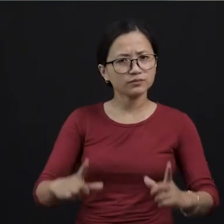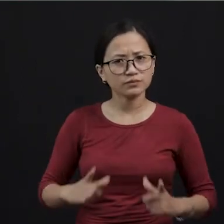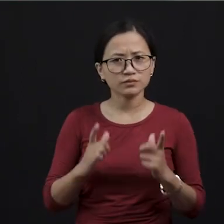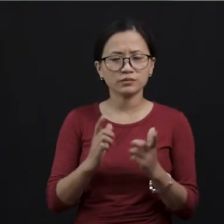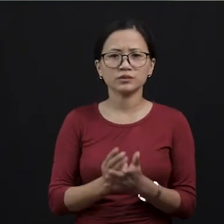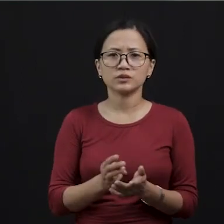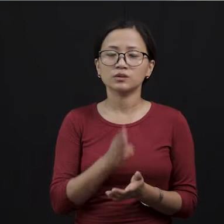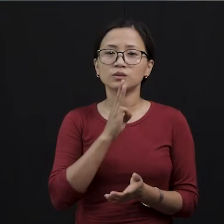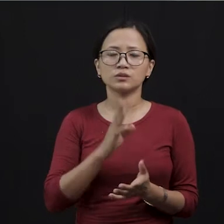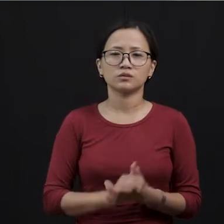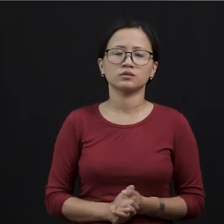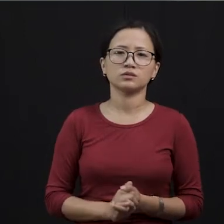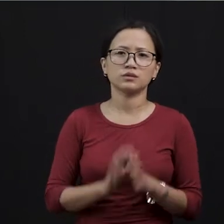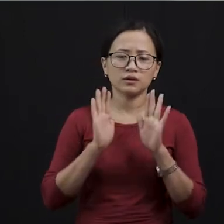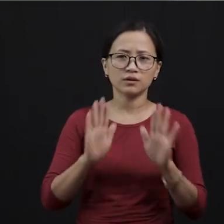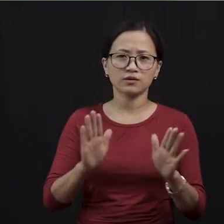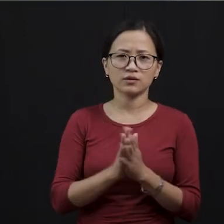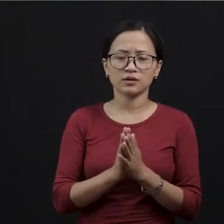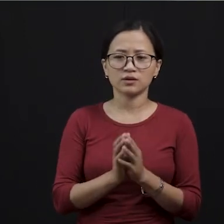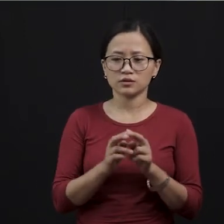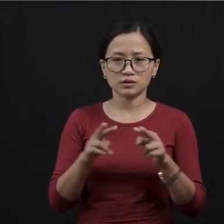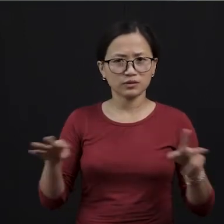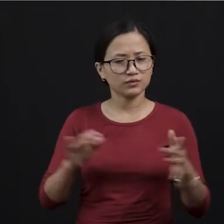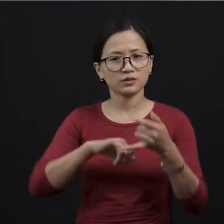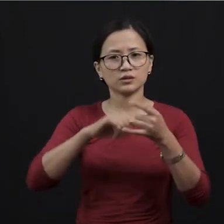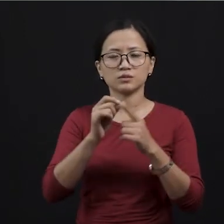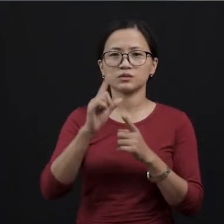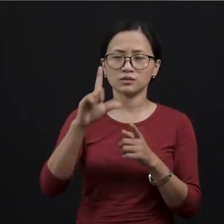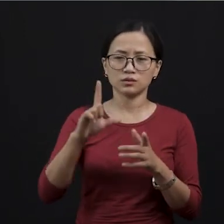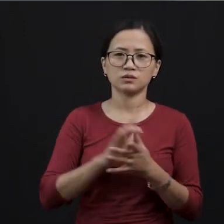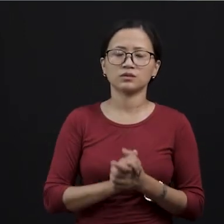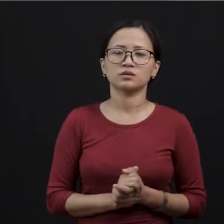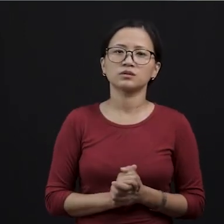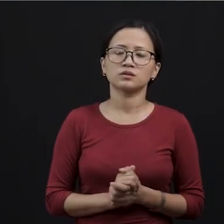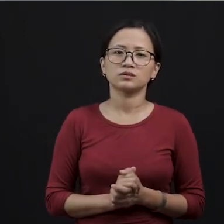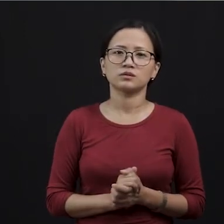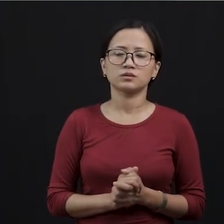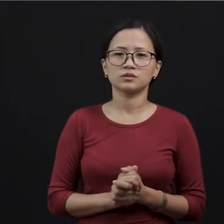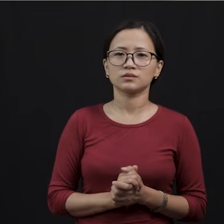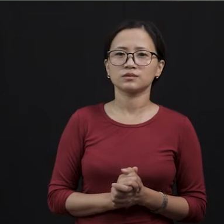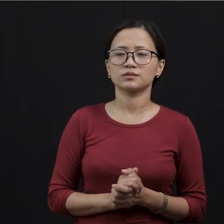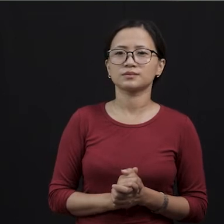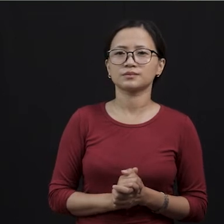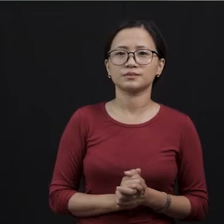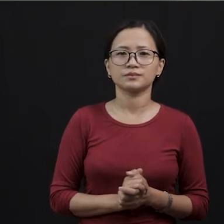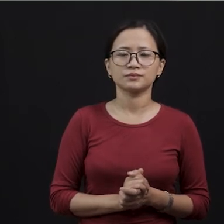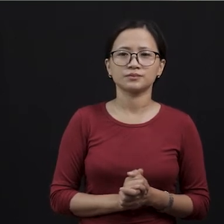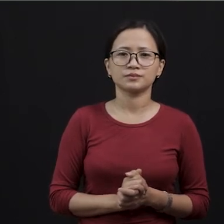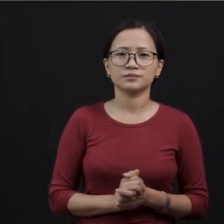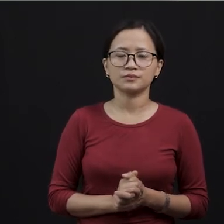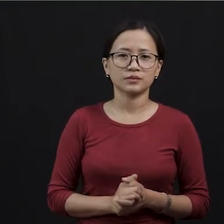have specific, okay, different special, something like specific means special features. Special features